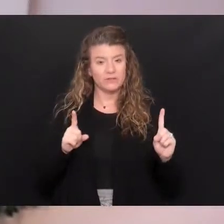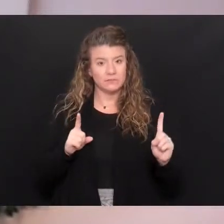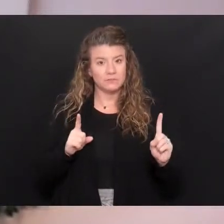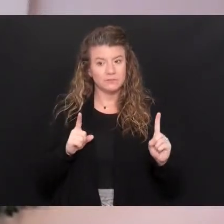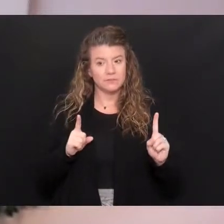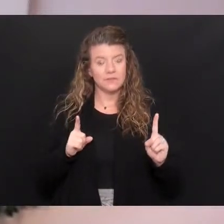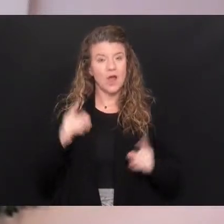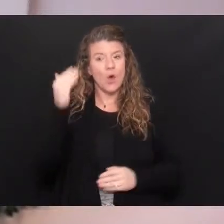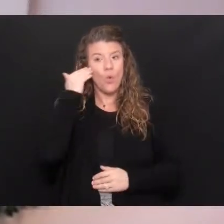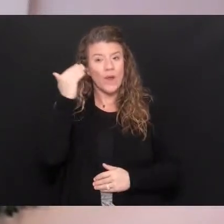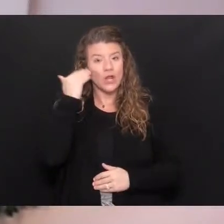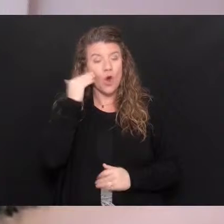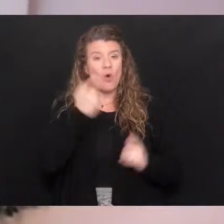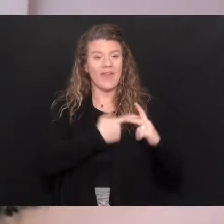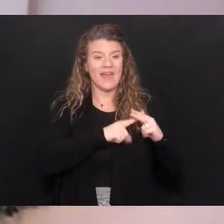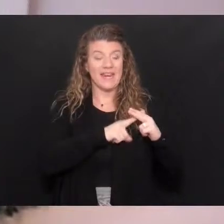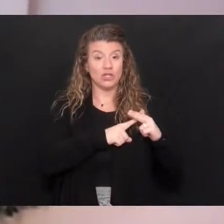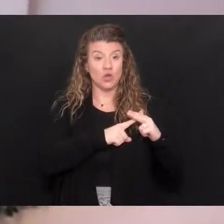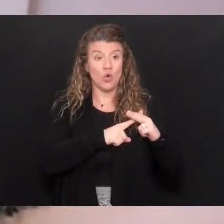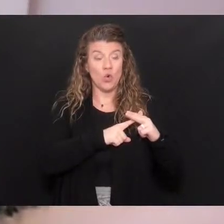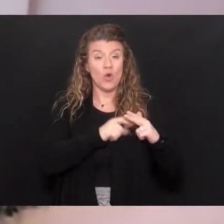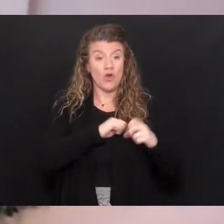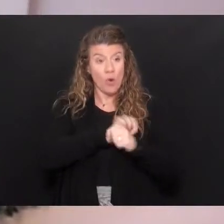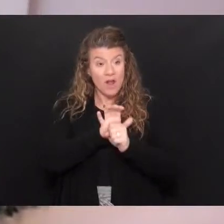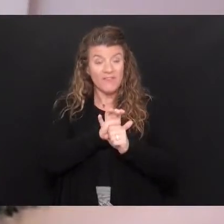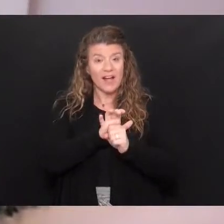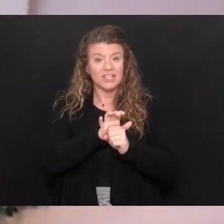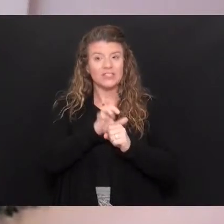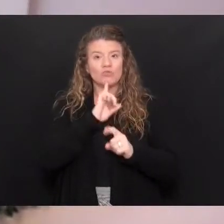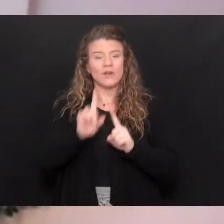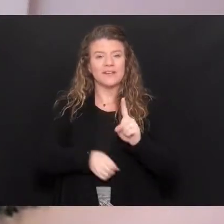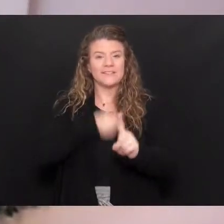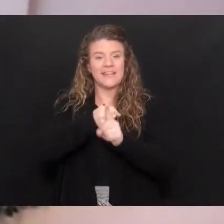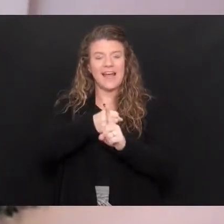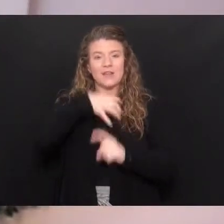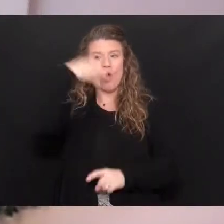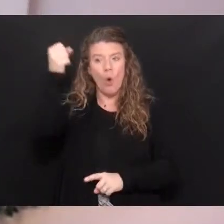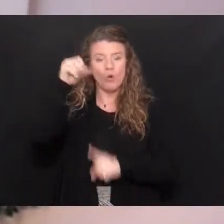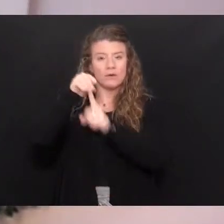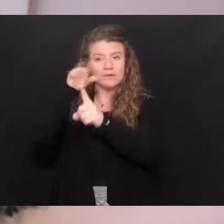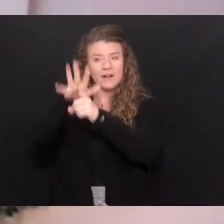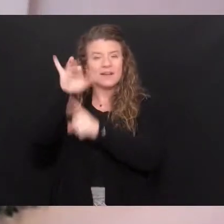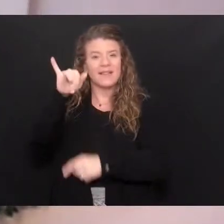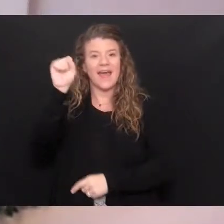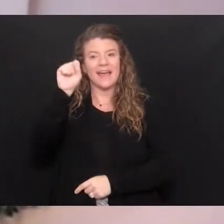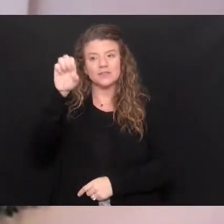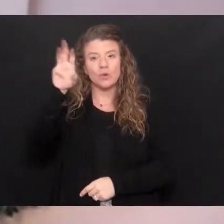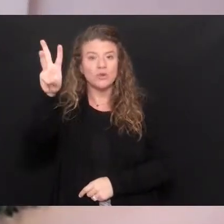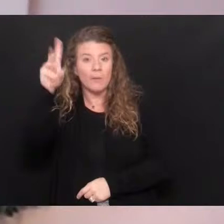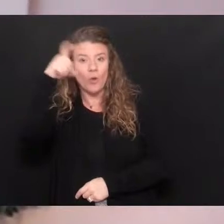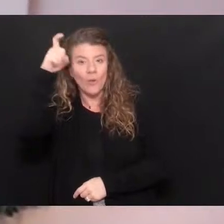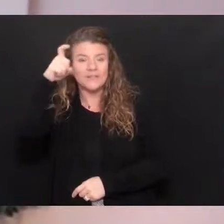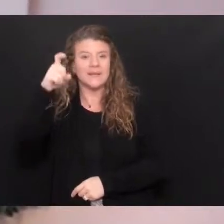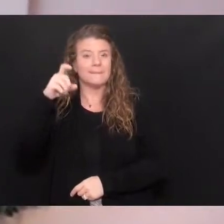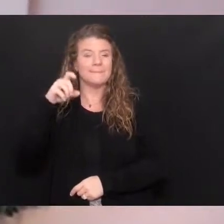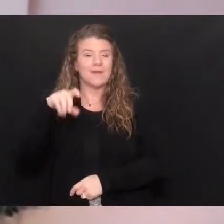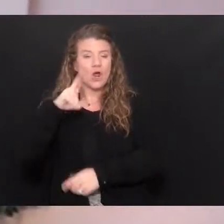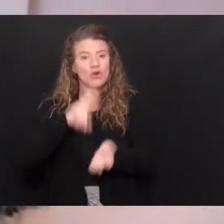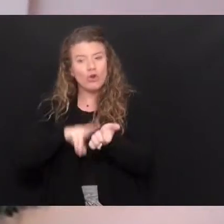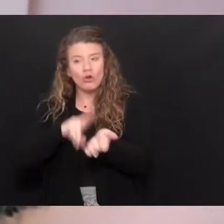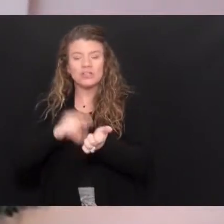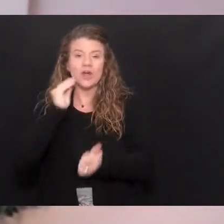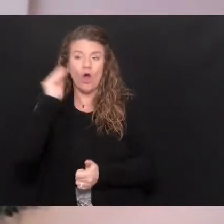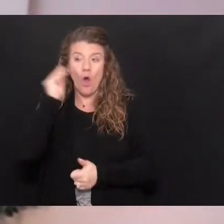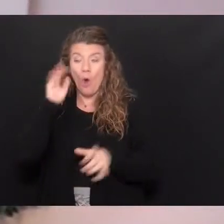the initial viruses really attacked our older West Virginians, the Save Our Wisdom campaign, our nursing home residents, and they are